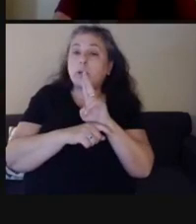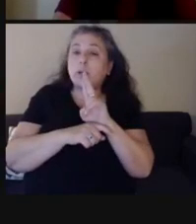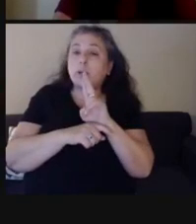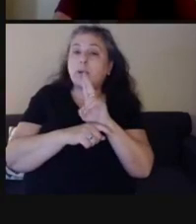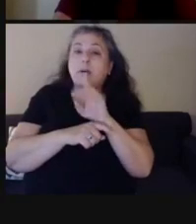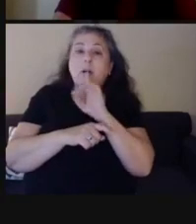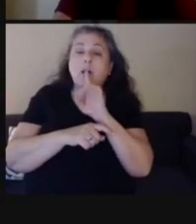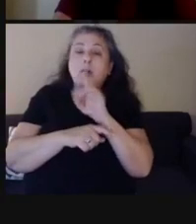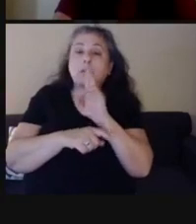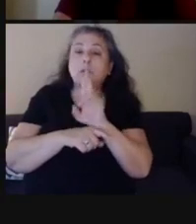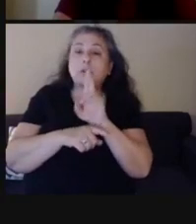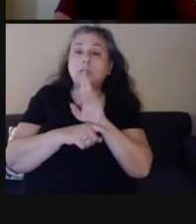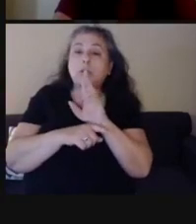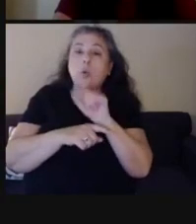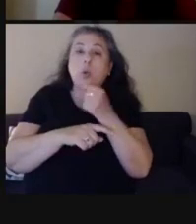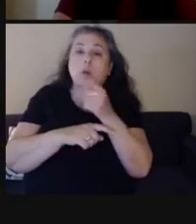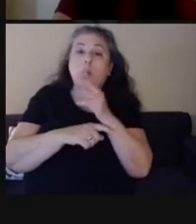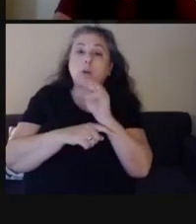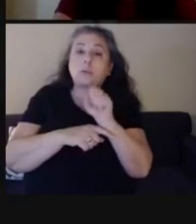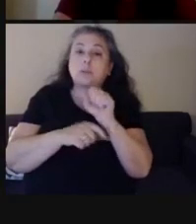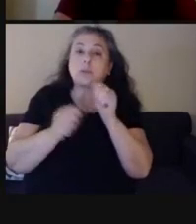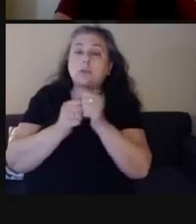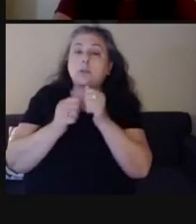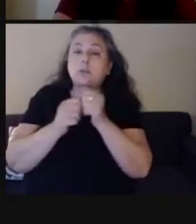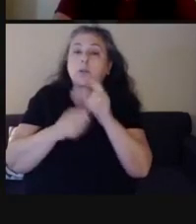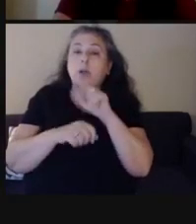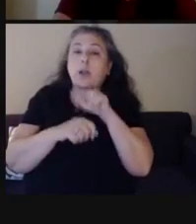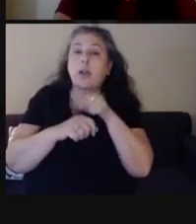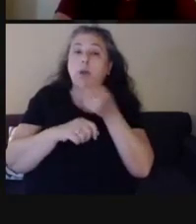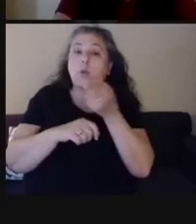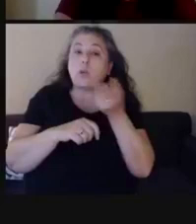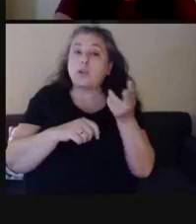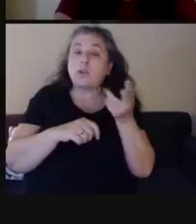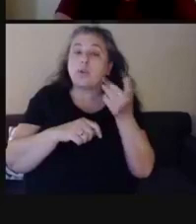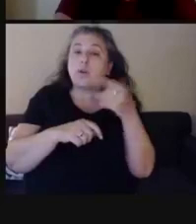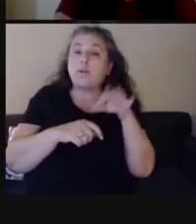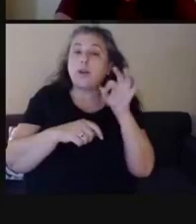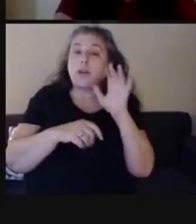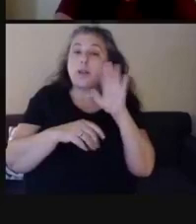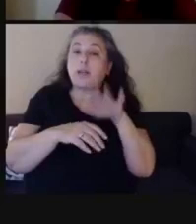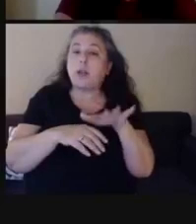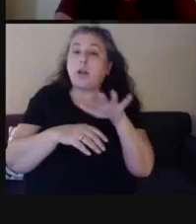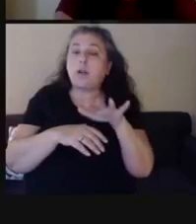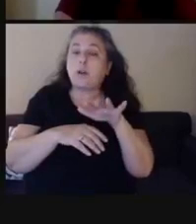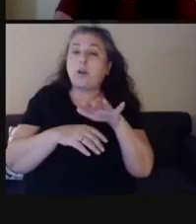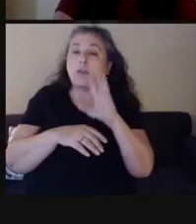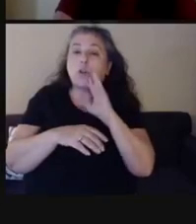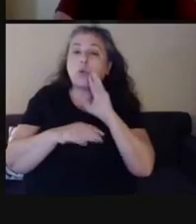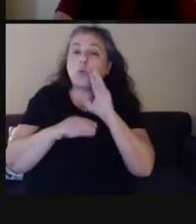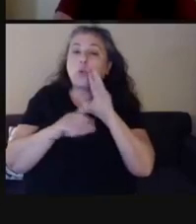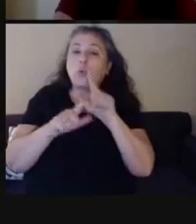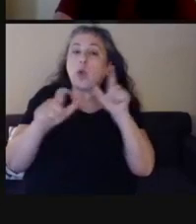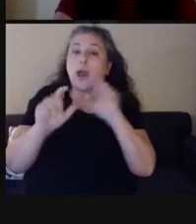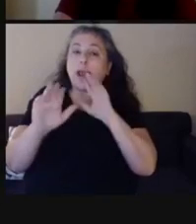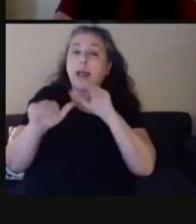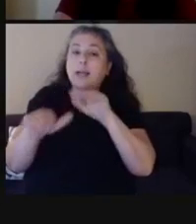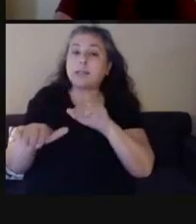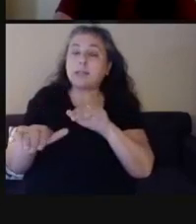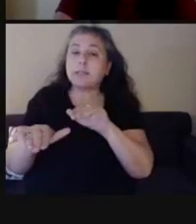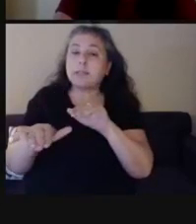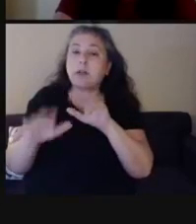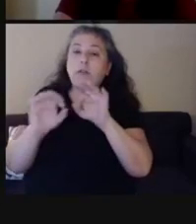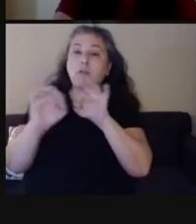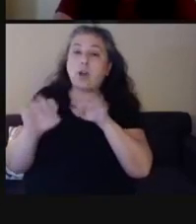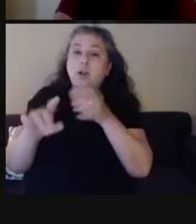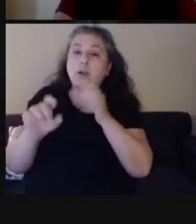we are using wigwams with the natural resources that we found in the area of the Great Lakes. And so the frames were